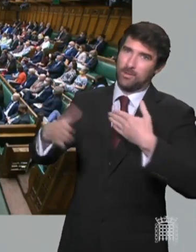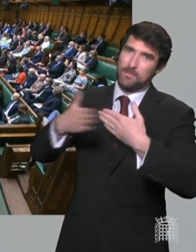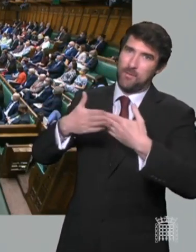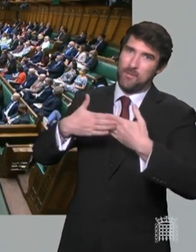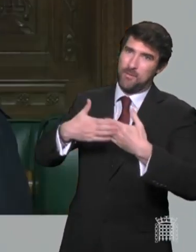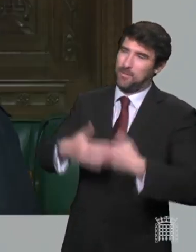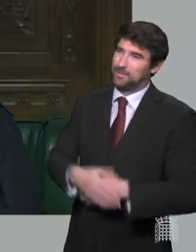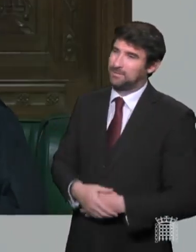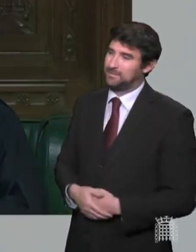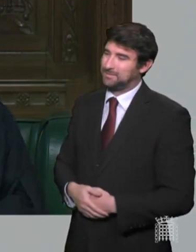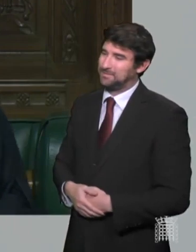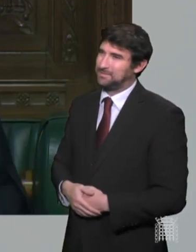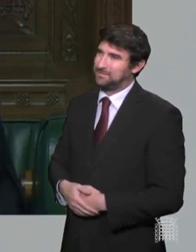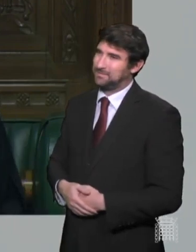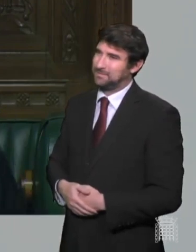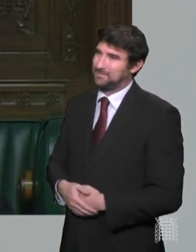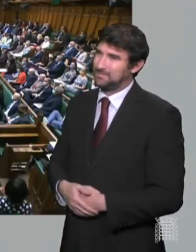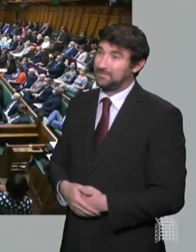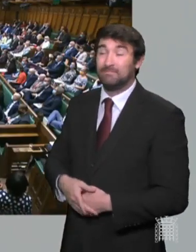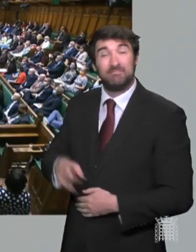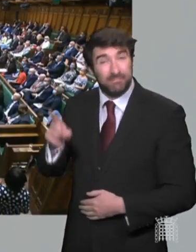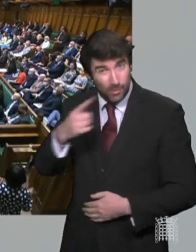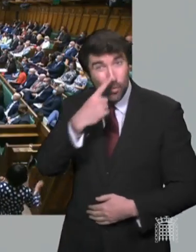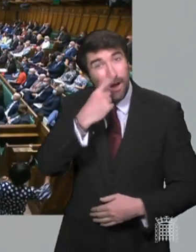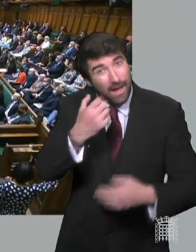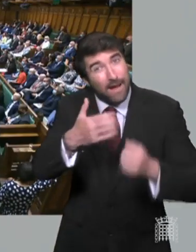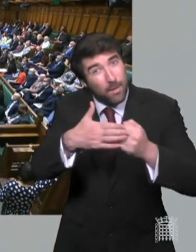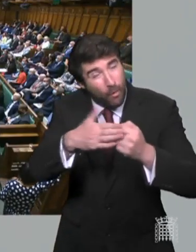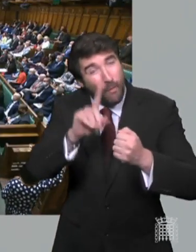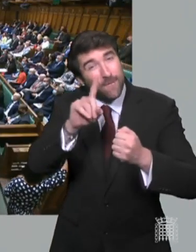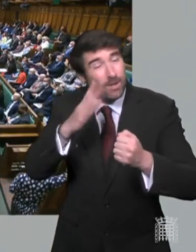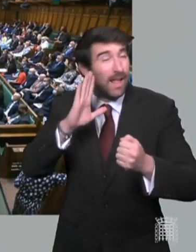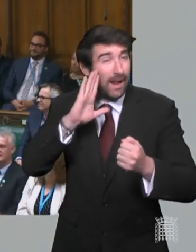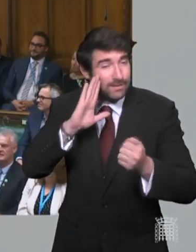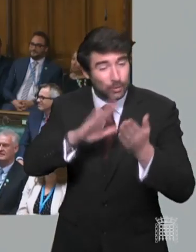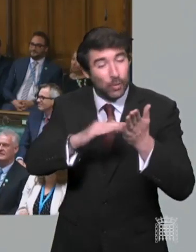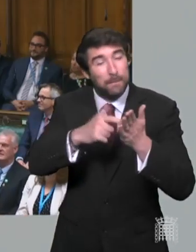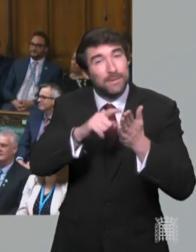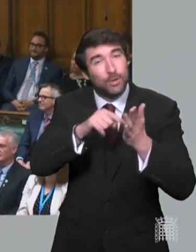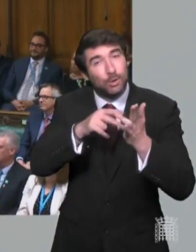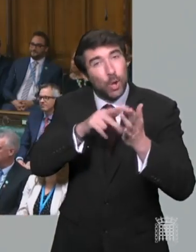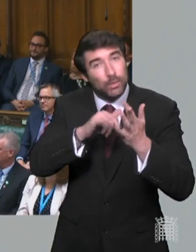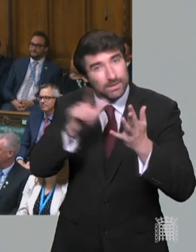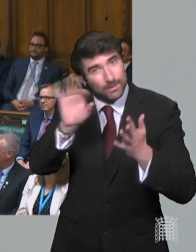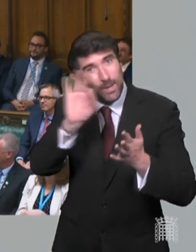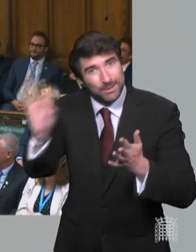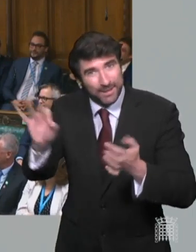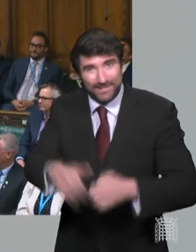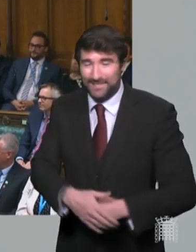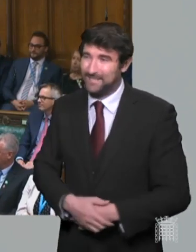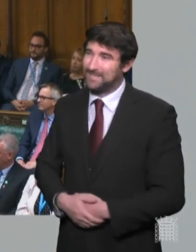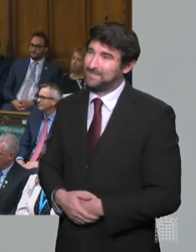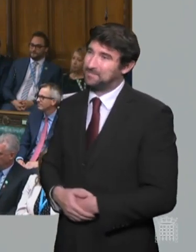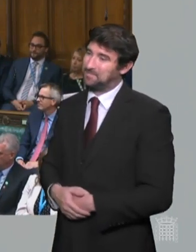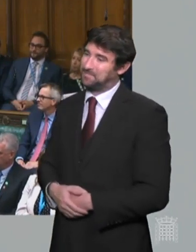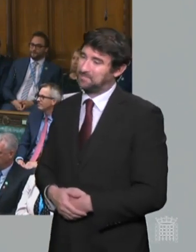A little more if you listen to Mr. Jones's question. David Jones. Thank you, Mr. Speaker. Does my right honourable friend agree